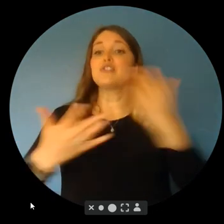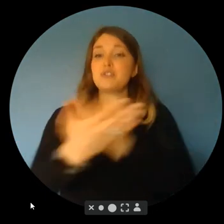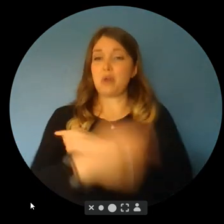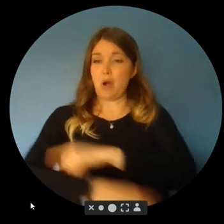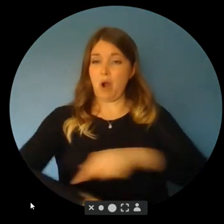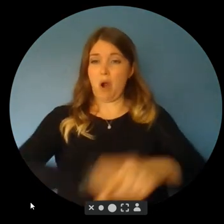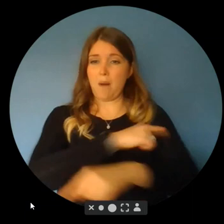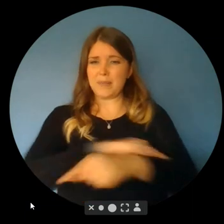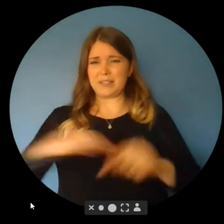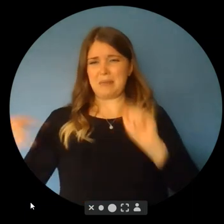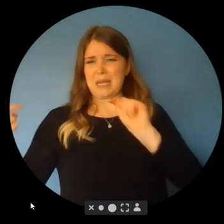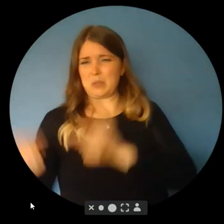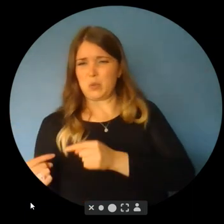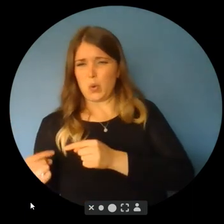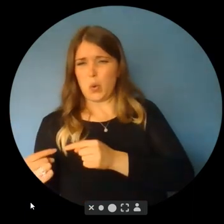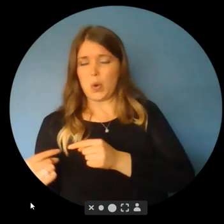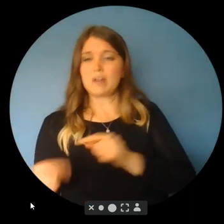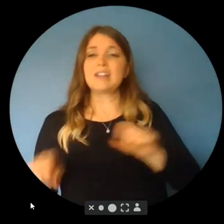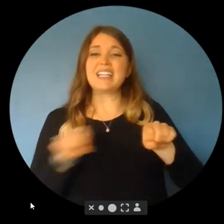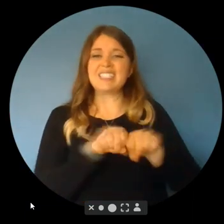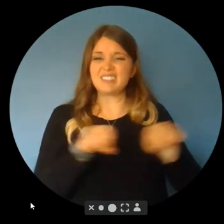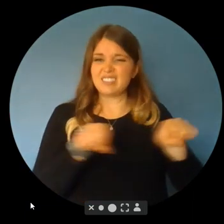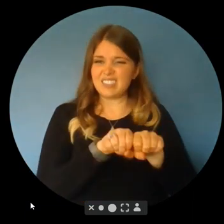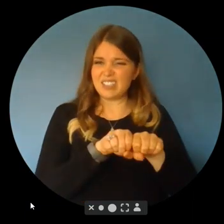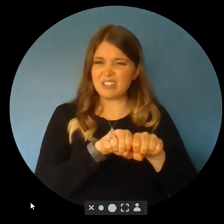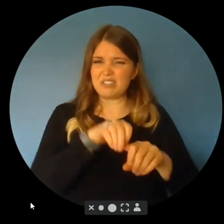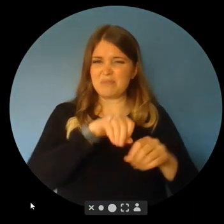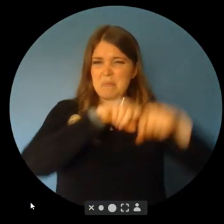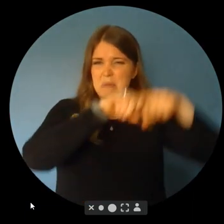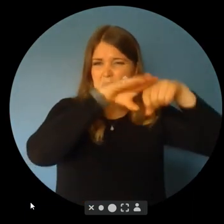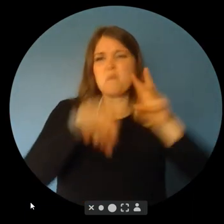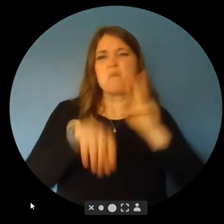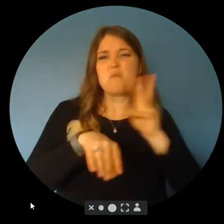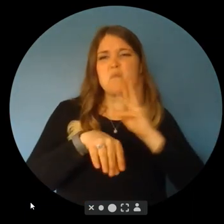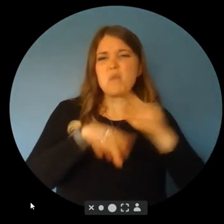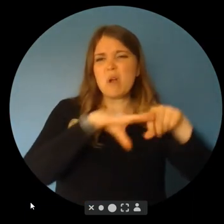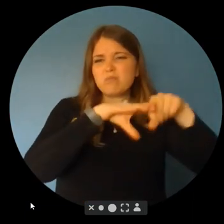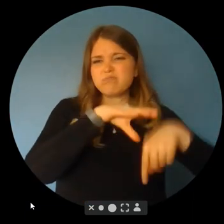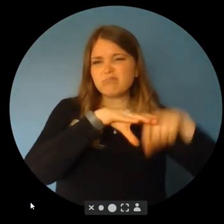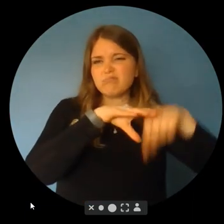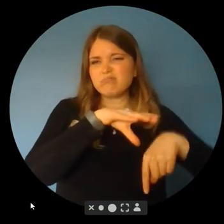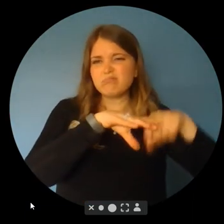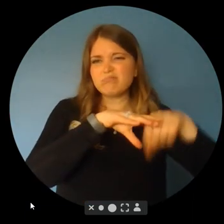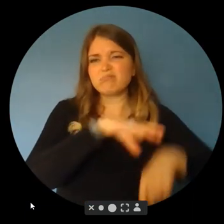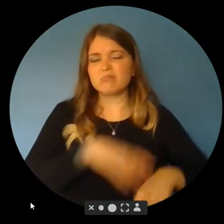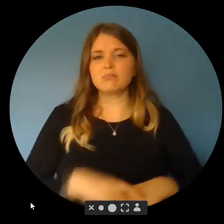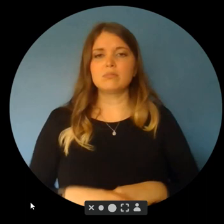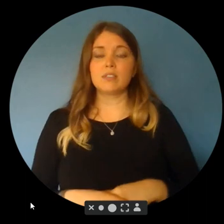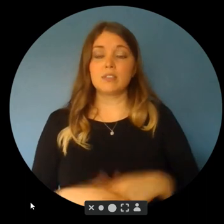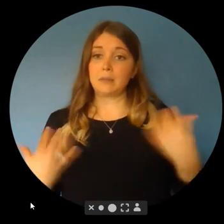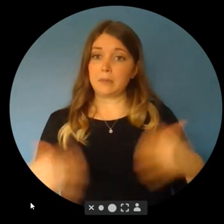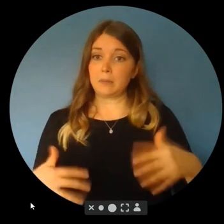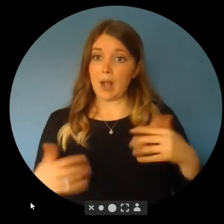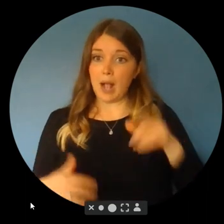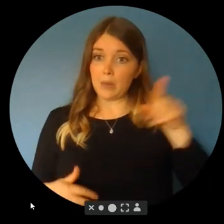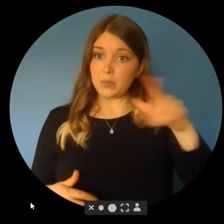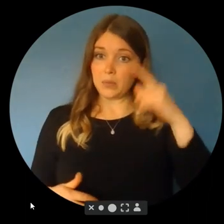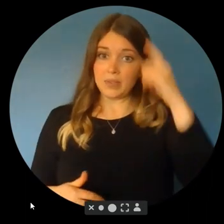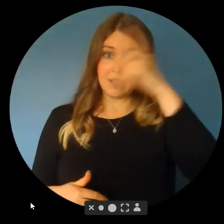leak. Look at him in the boat. Looks kind of brave to me. Yeah. Even though he's